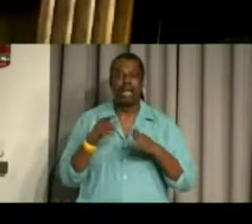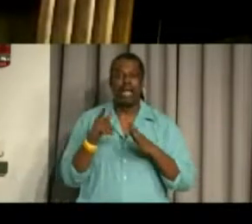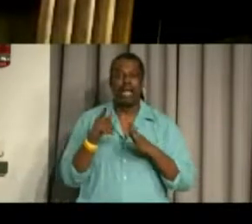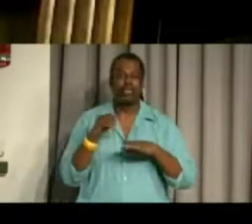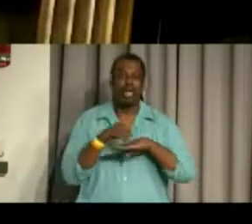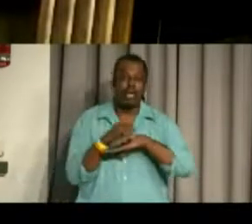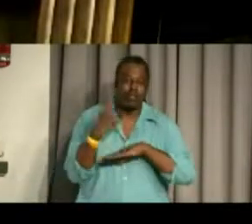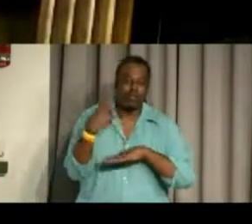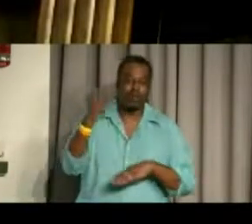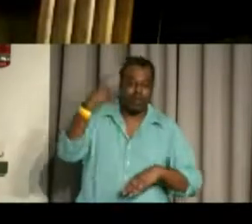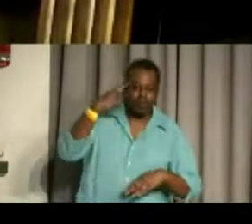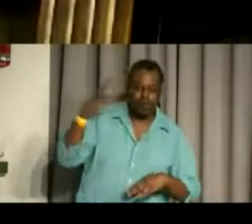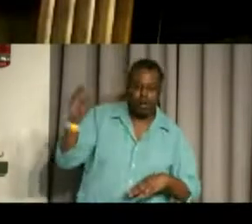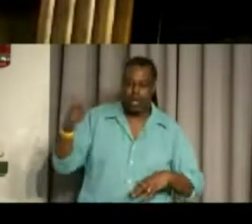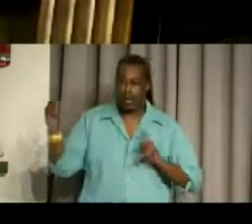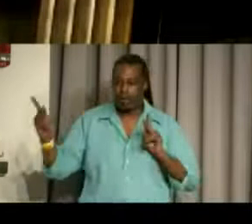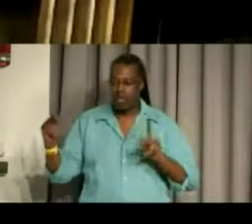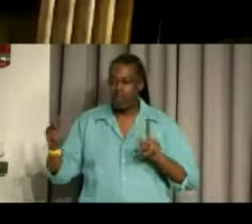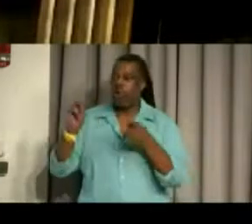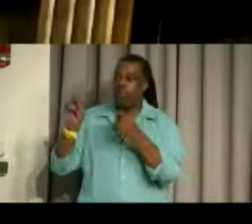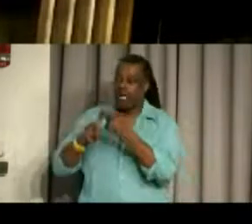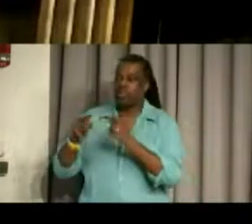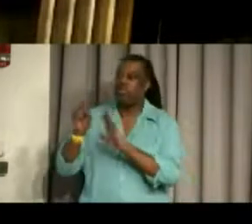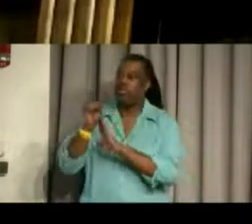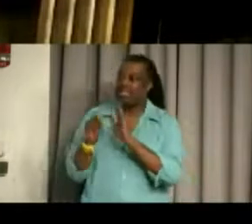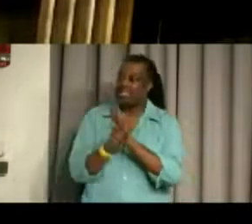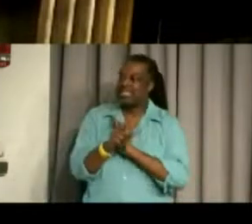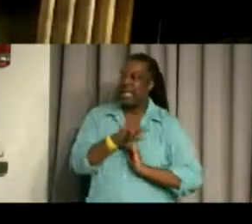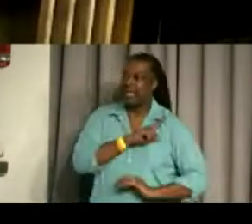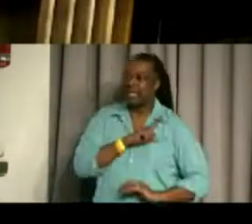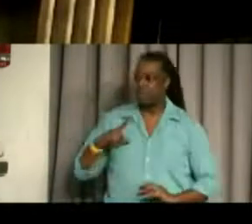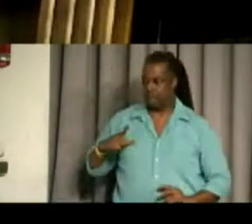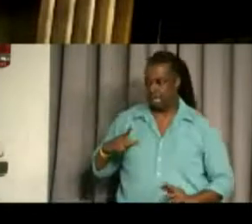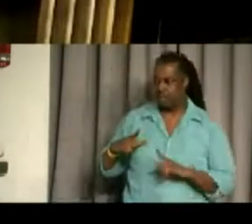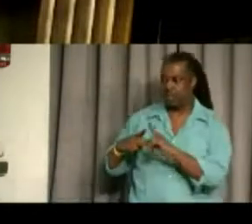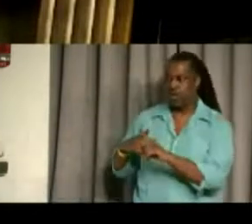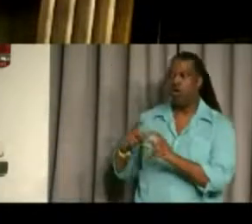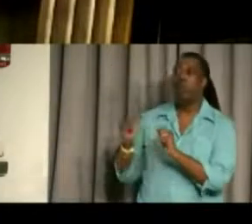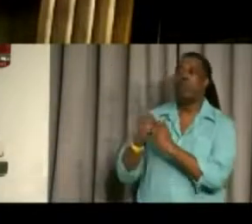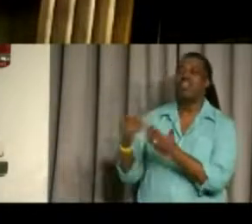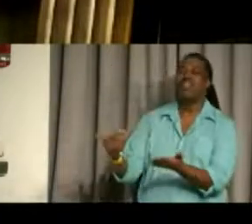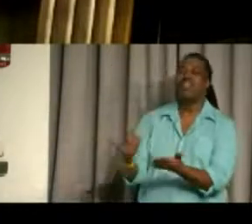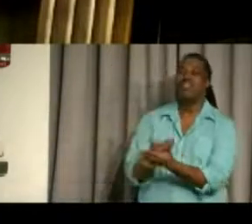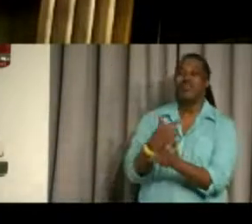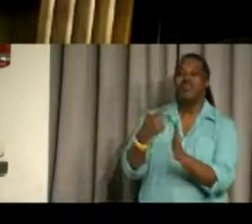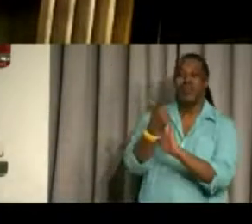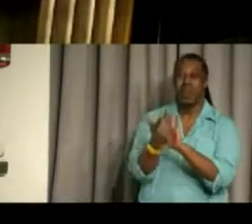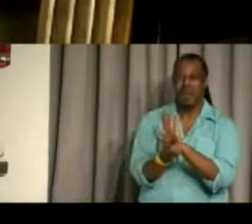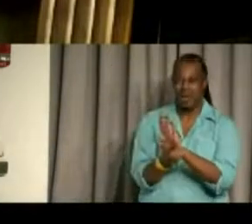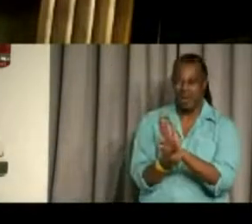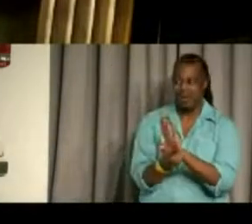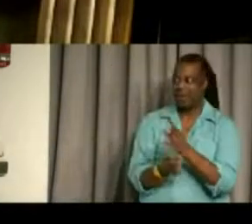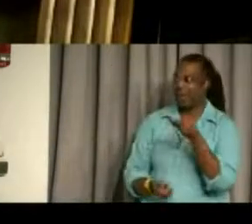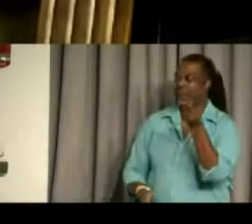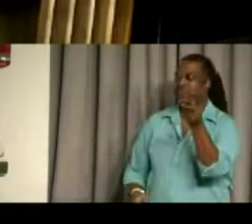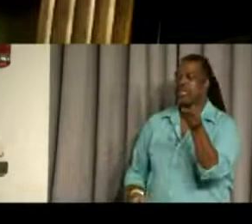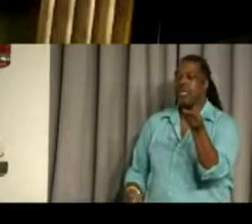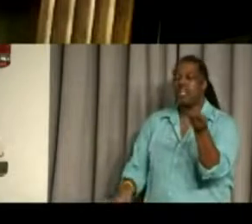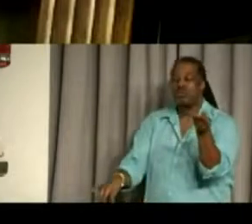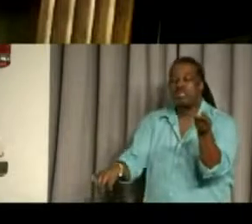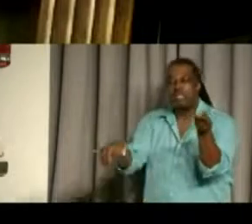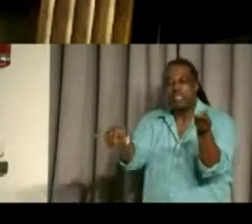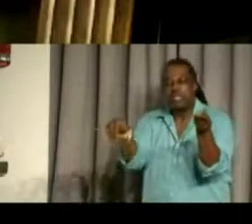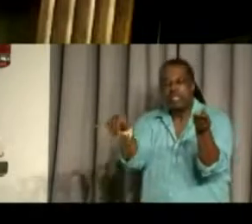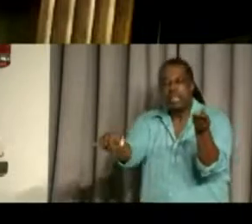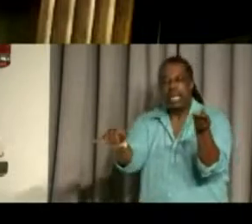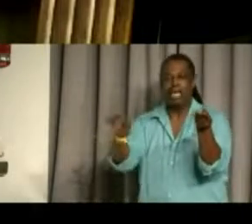to others went to the state legislature with a new piece of legislation. It was the identical